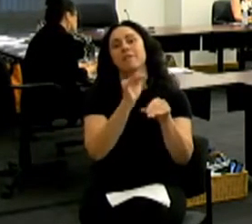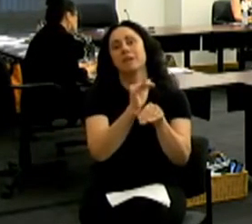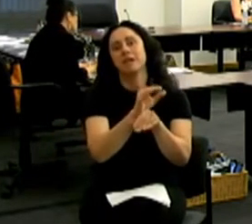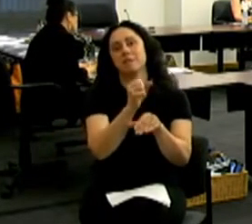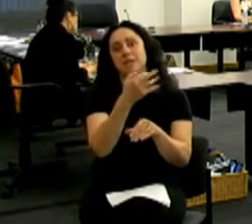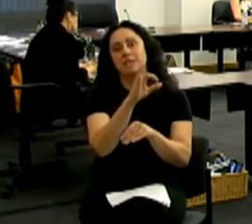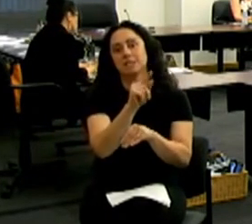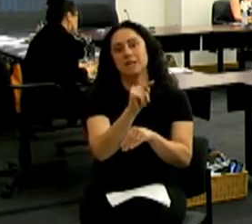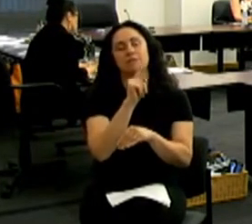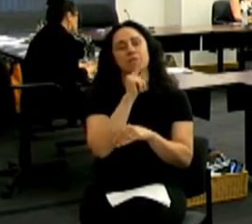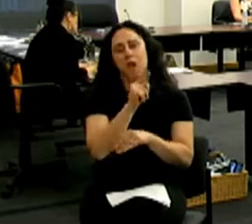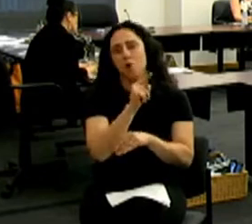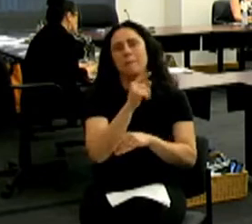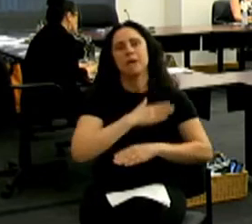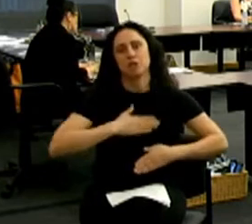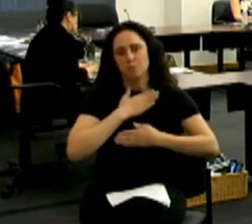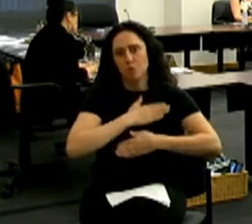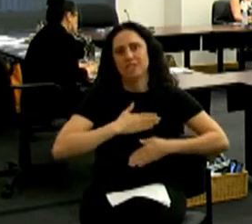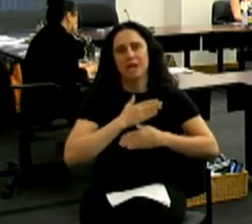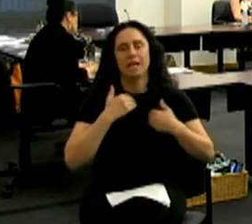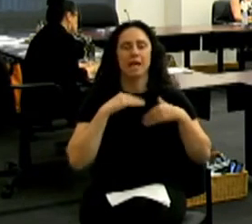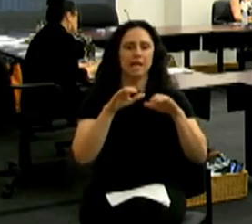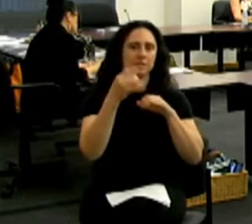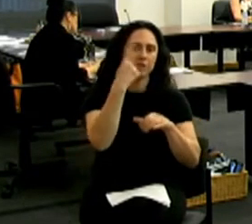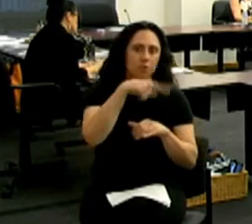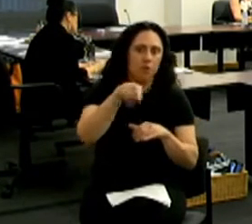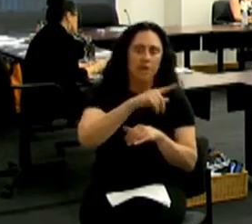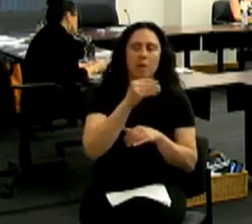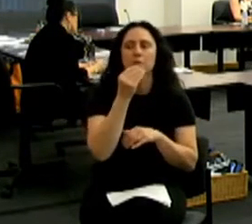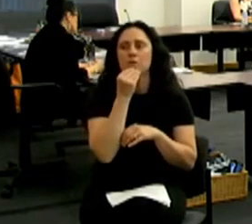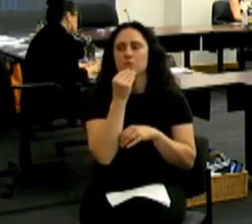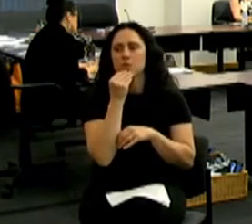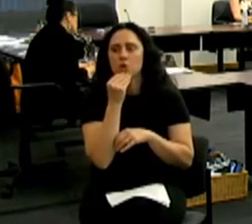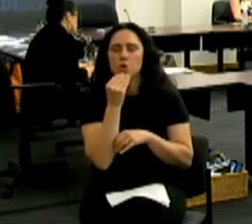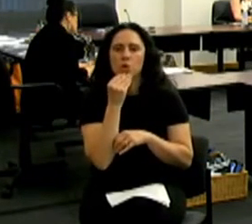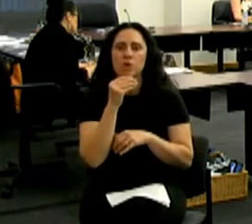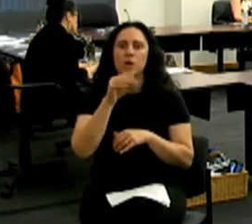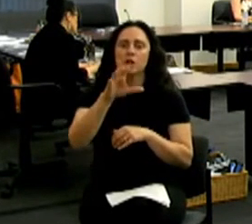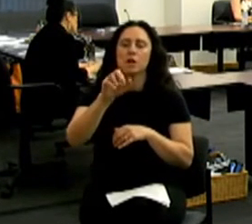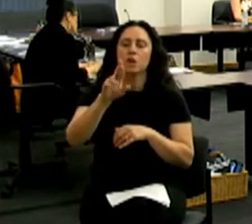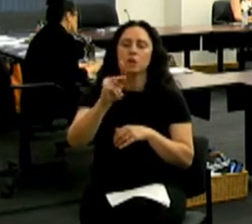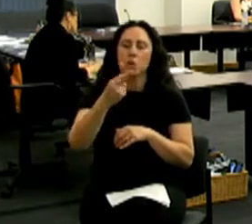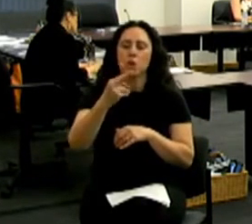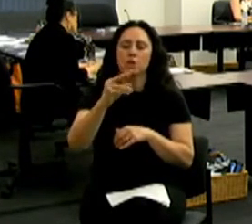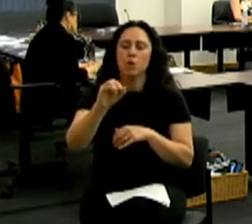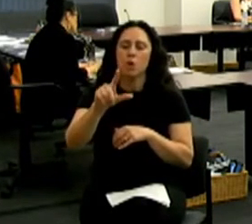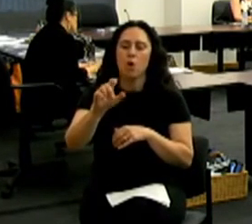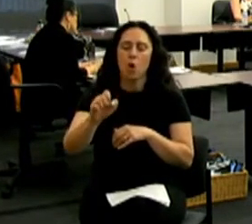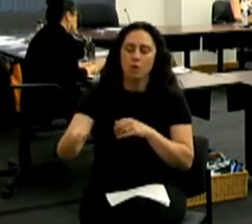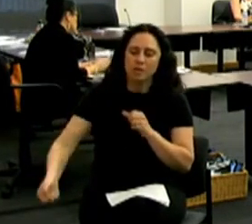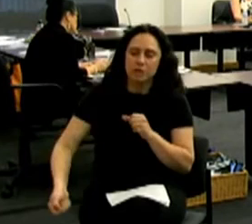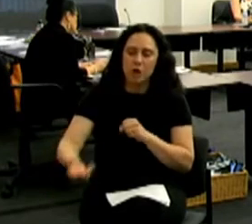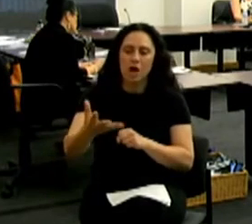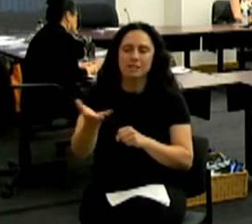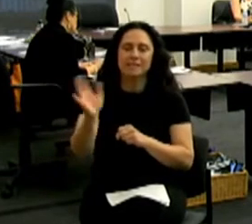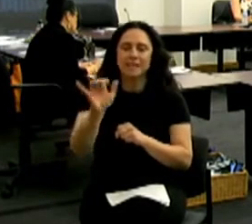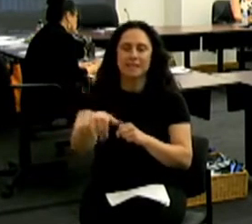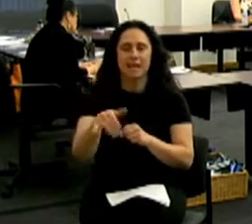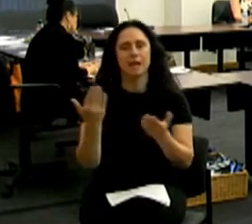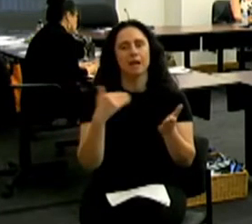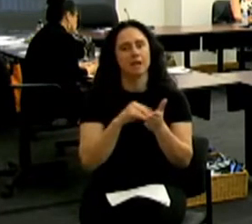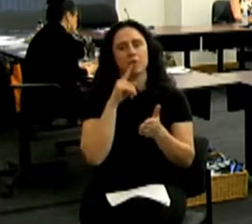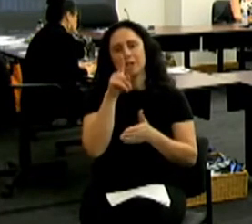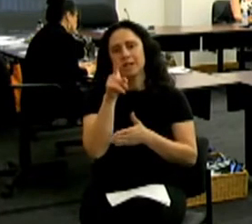shift greatly appreciated it. We had activities for them, food, cornhole toss, things like that. So again, we really need